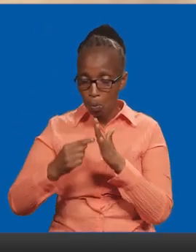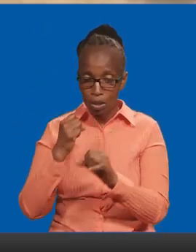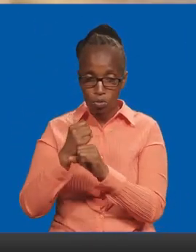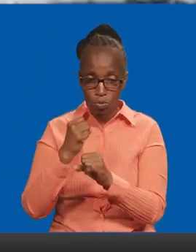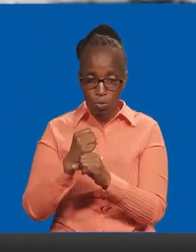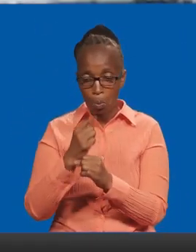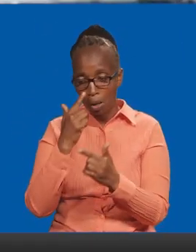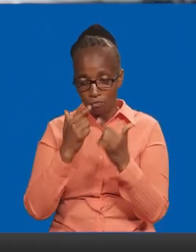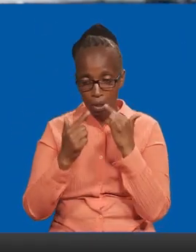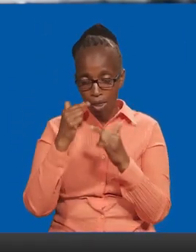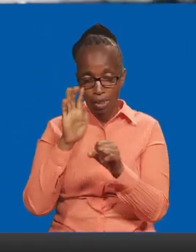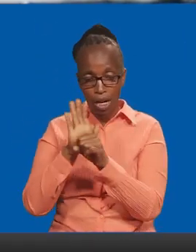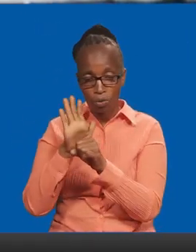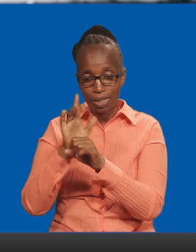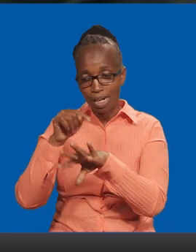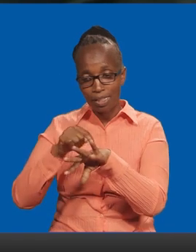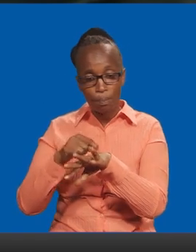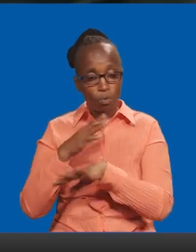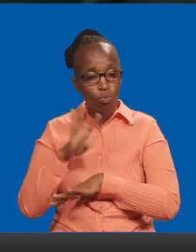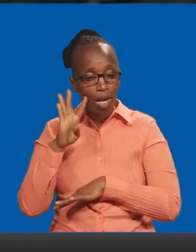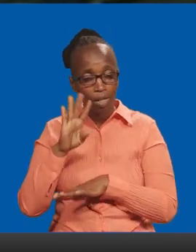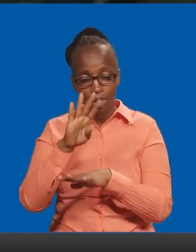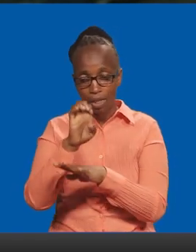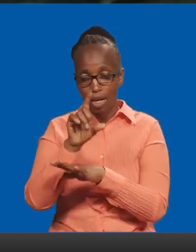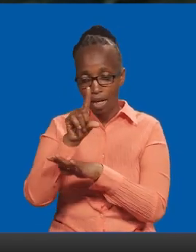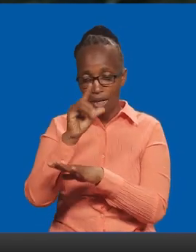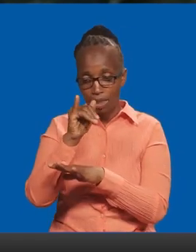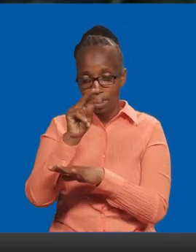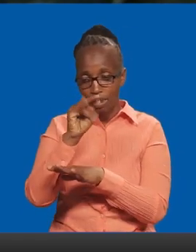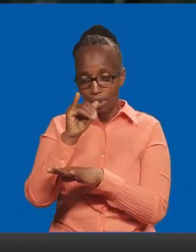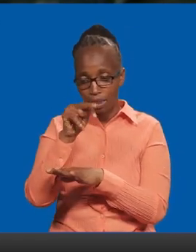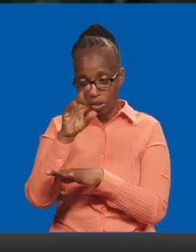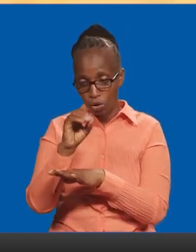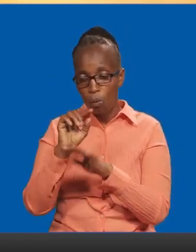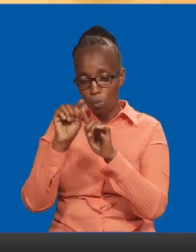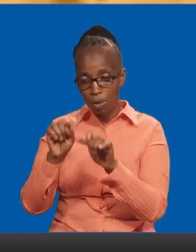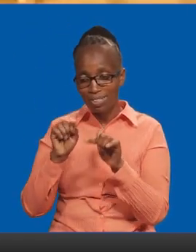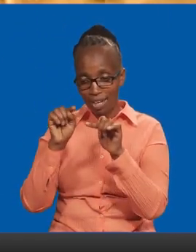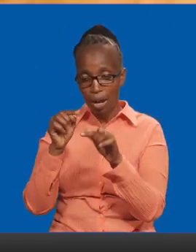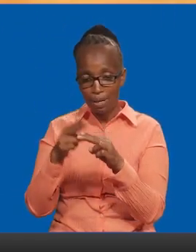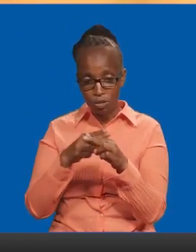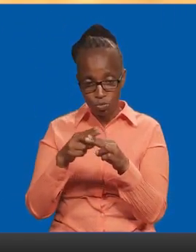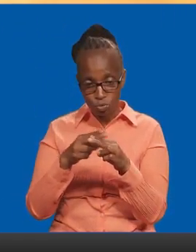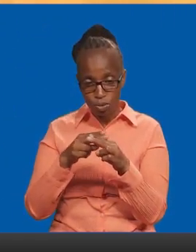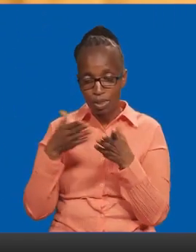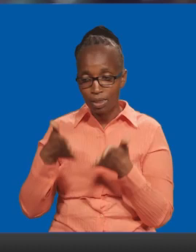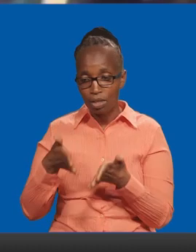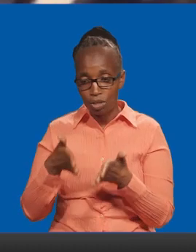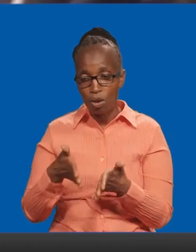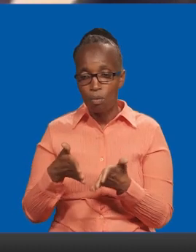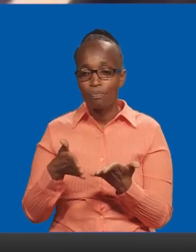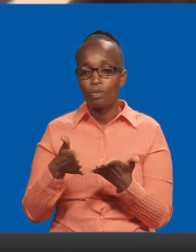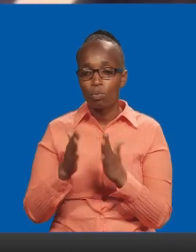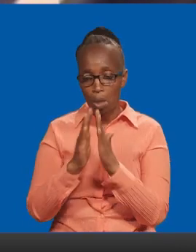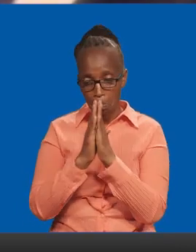kutuambia mnaweza fanya hivi na hivi na hivi. But hata tumeshalia sana vile tumesikia eti El Nino inakuja. Tumeshinda vile